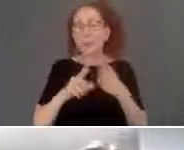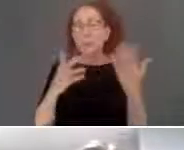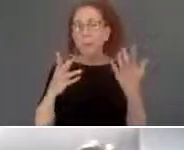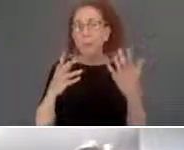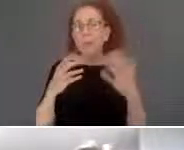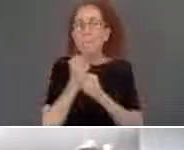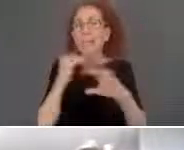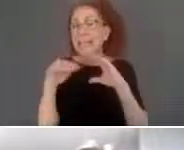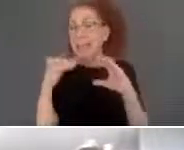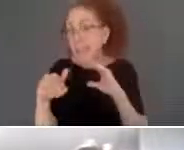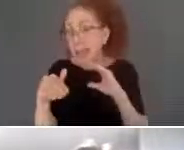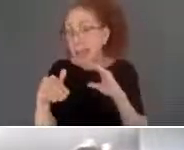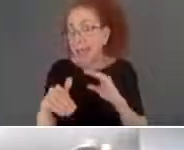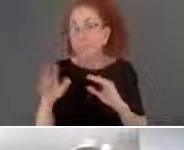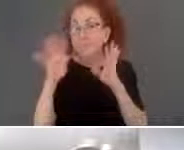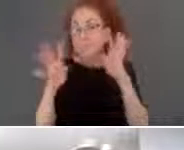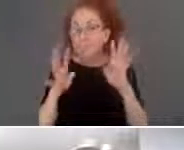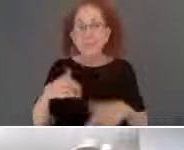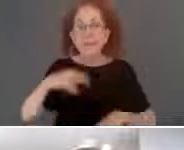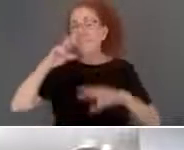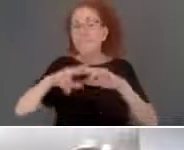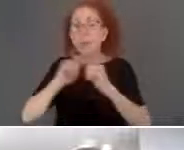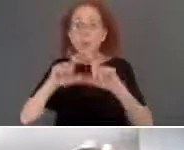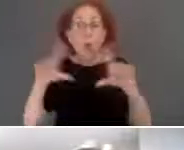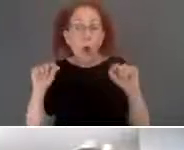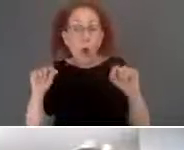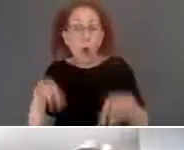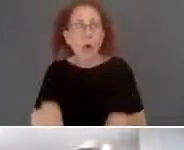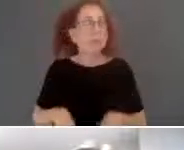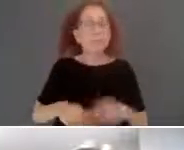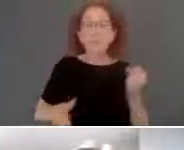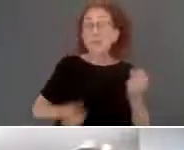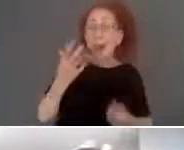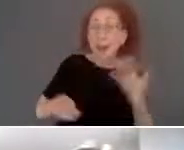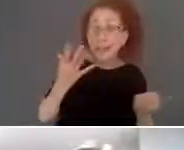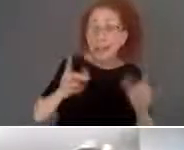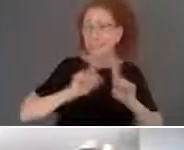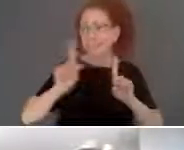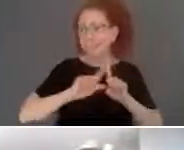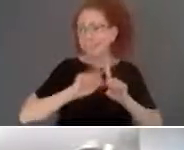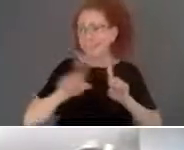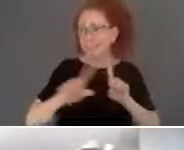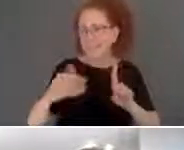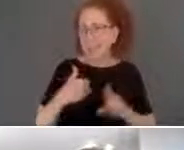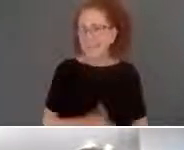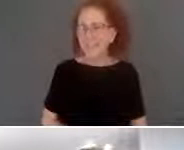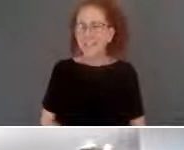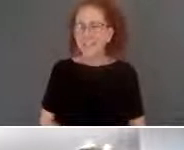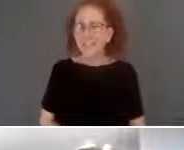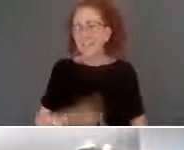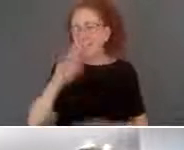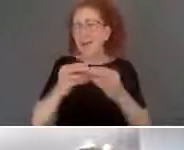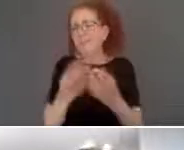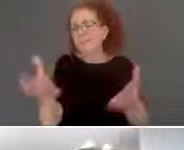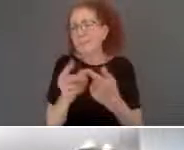an email. We have fun with cards. We have one on juggling. And so, and a couple of other ones to provide to